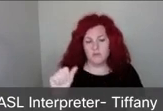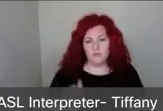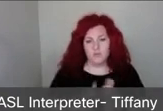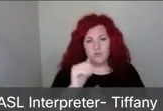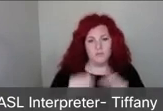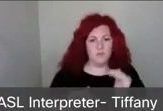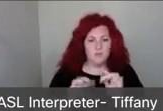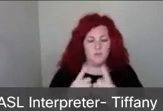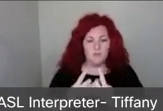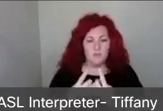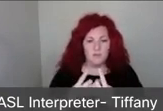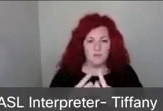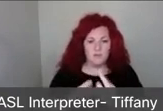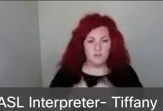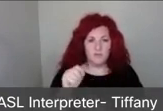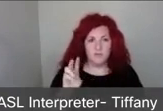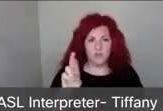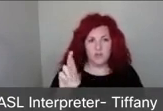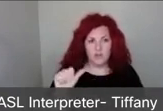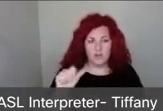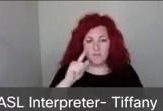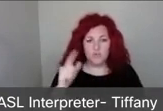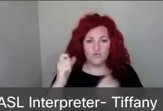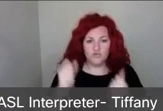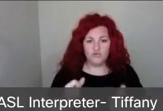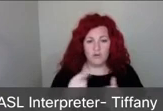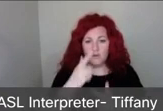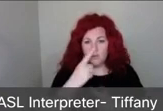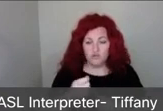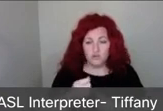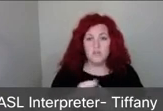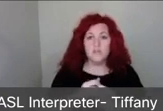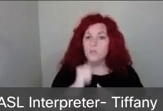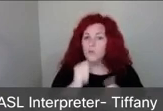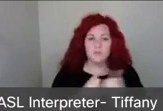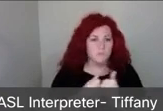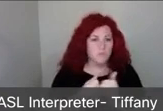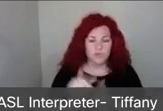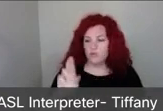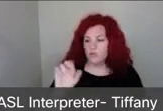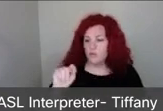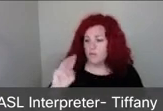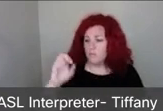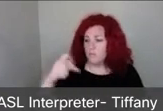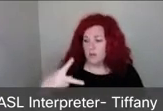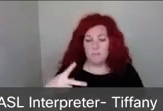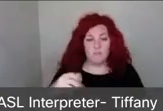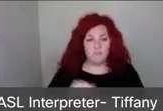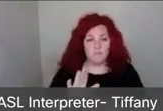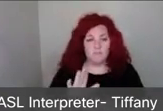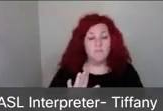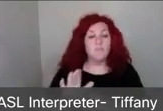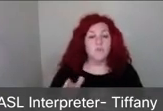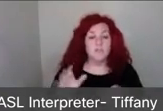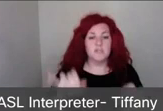majority-minority district under the VRA as a strong interest. We do not support the draft map and re-request the maps to remain as close to